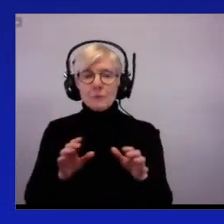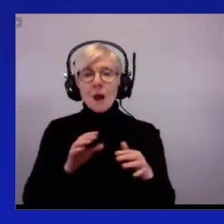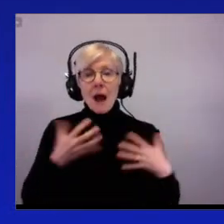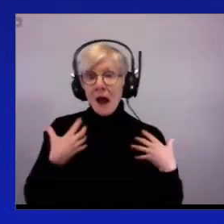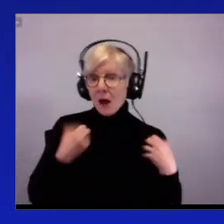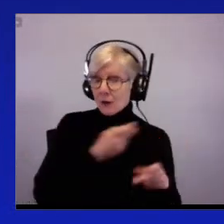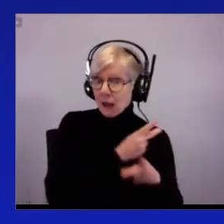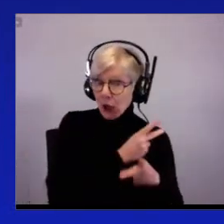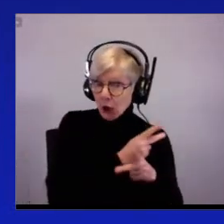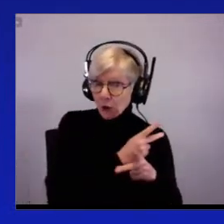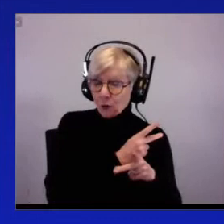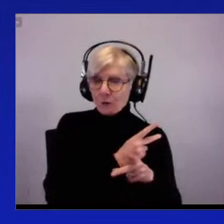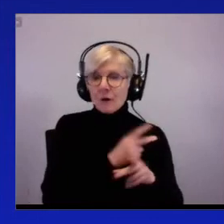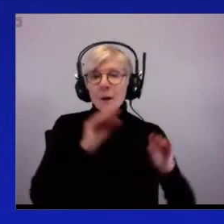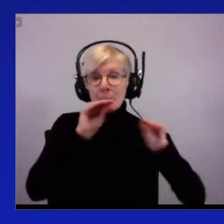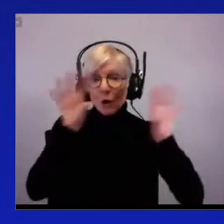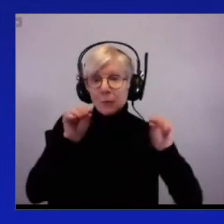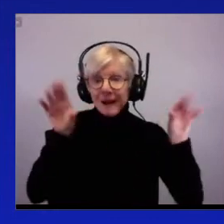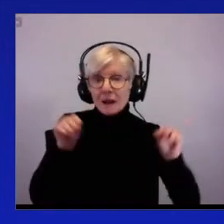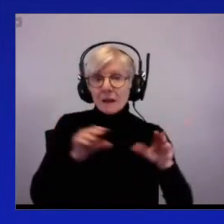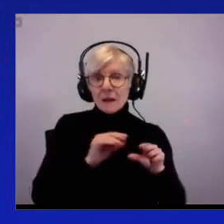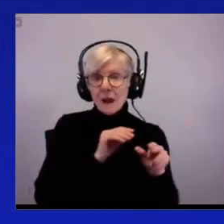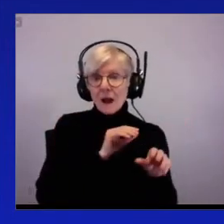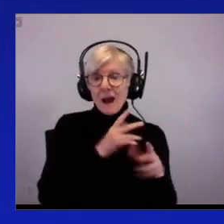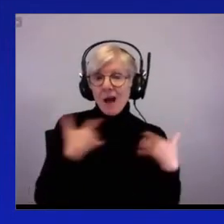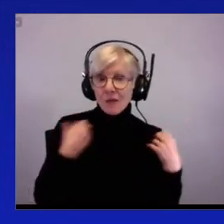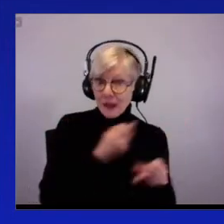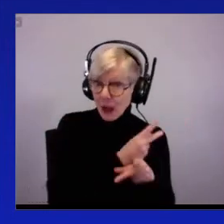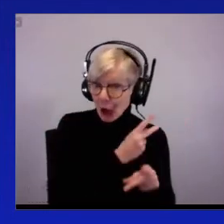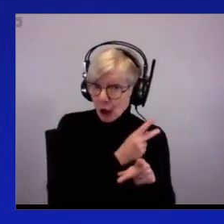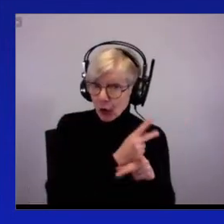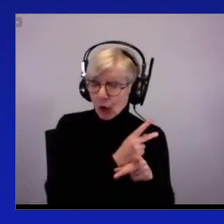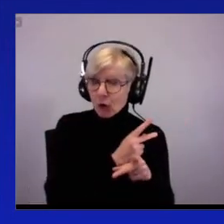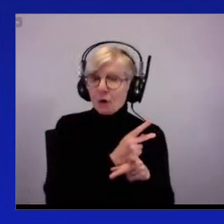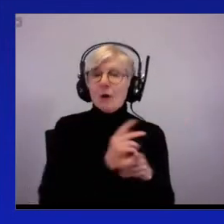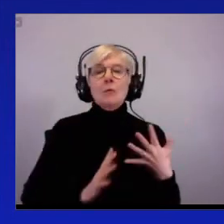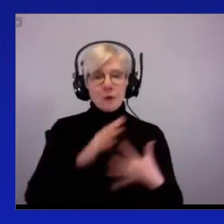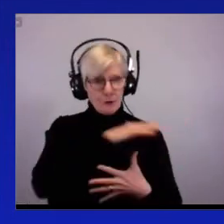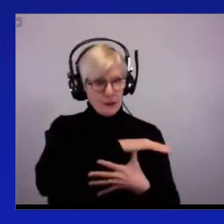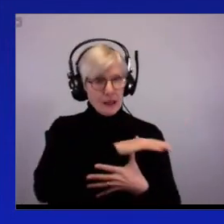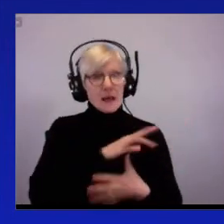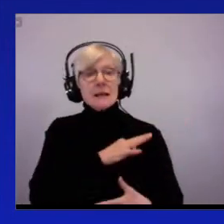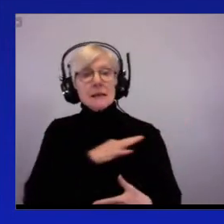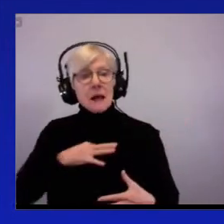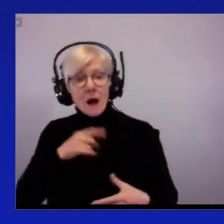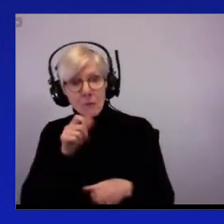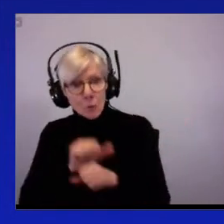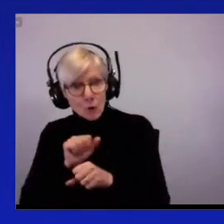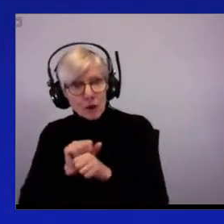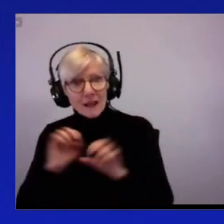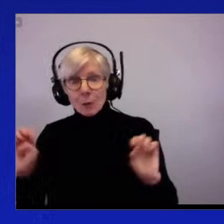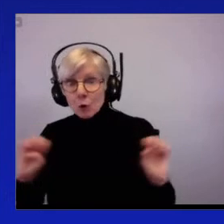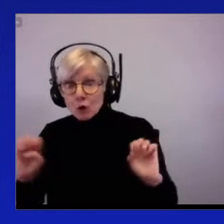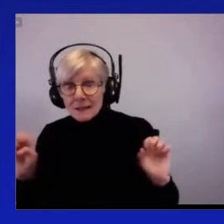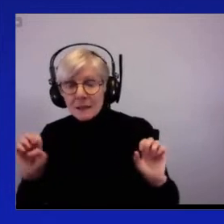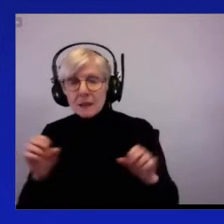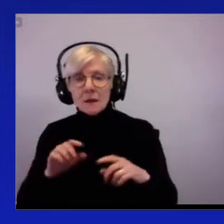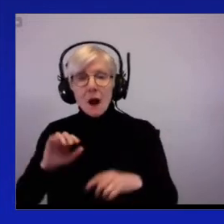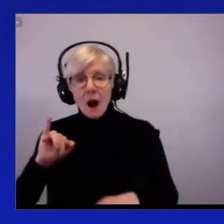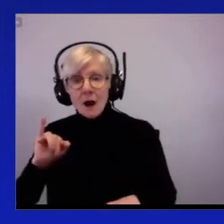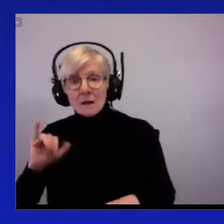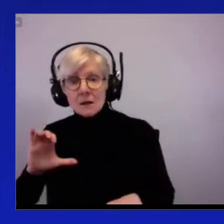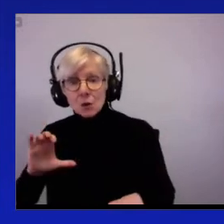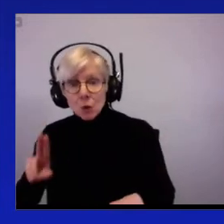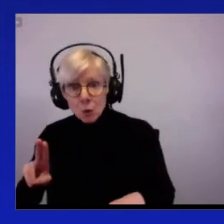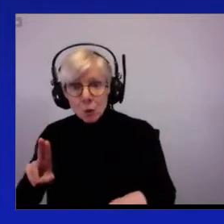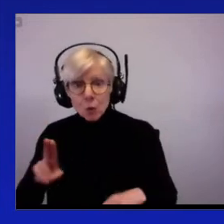workers, so the paramedics, fell into a select group of healthcare workers, which included staff that worked in the emergency departments, ICUs,